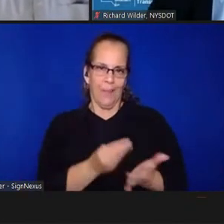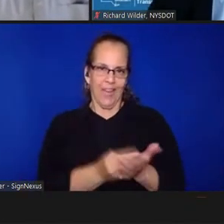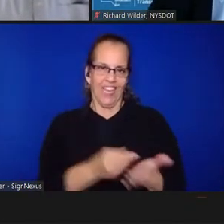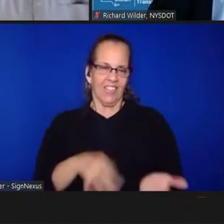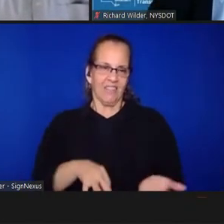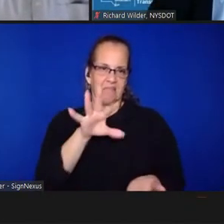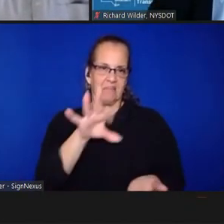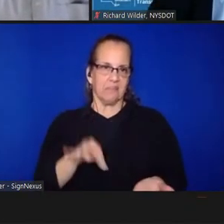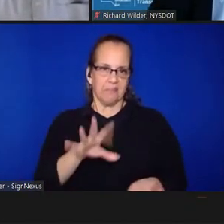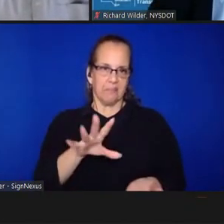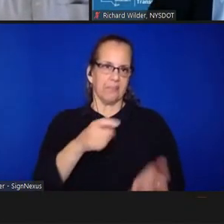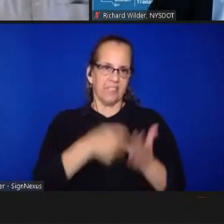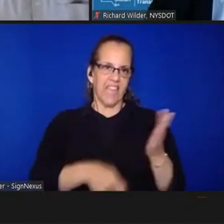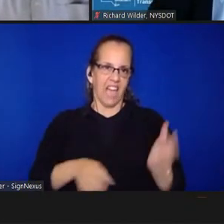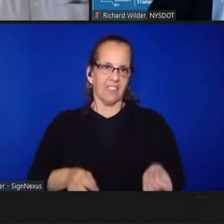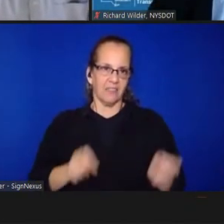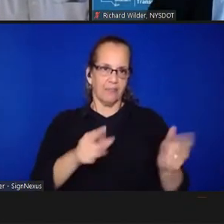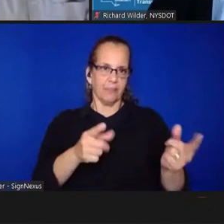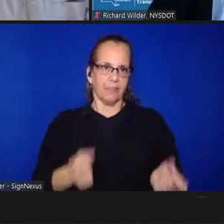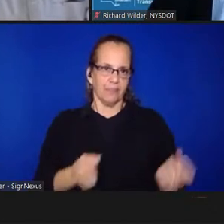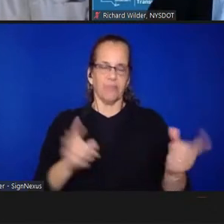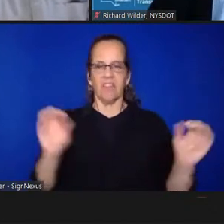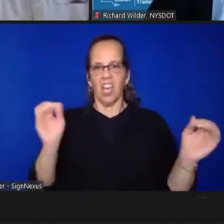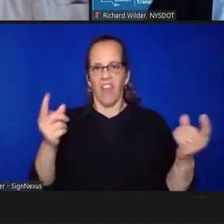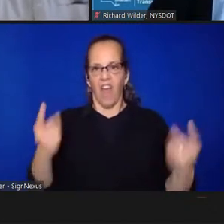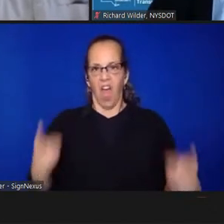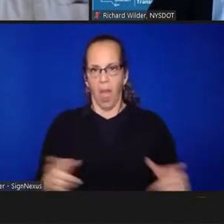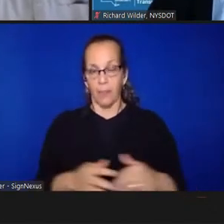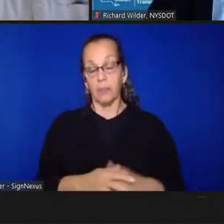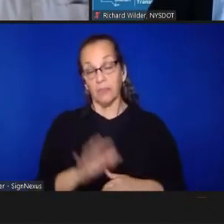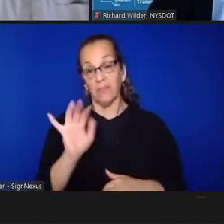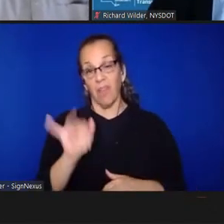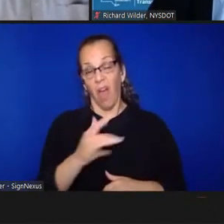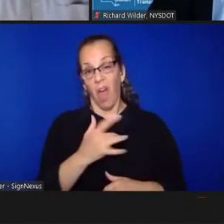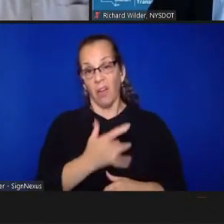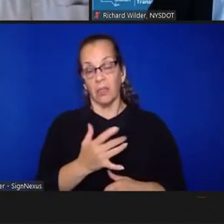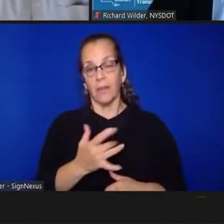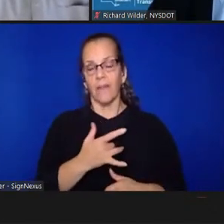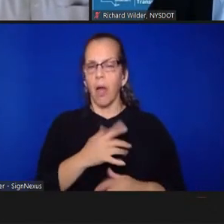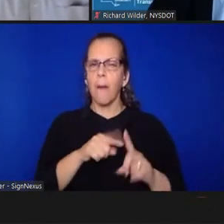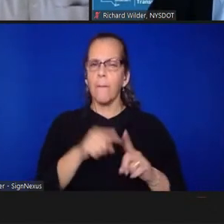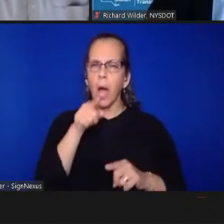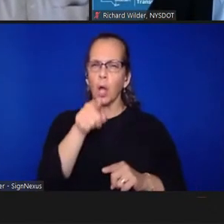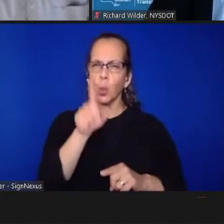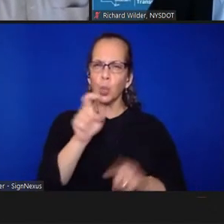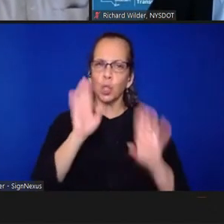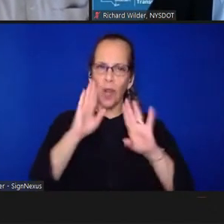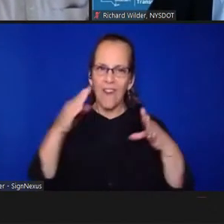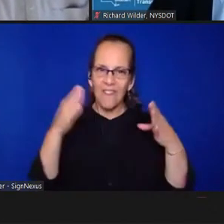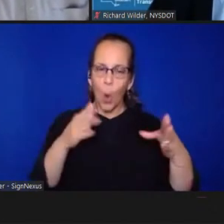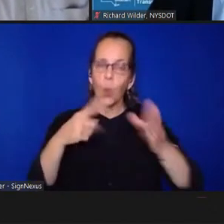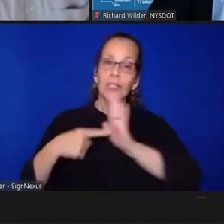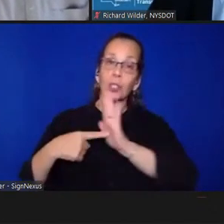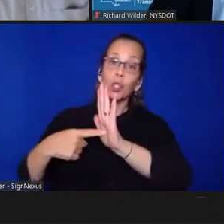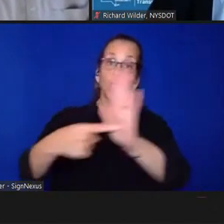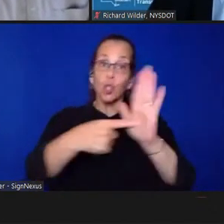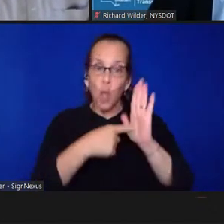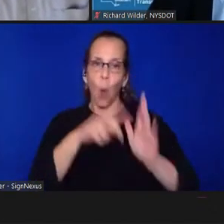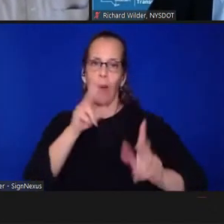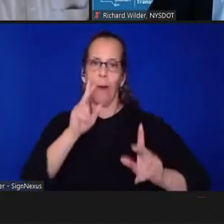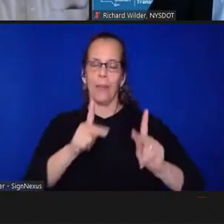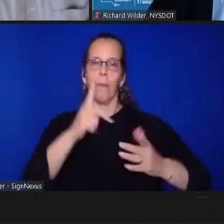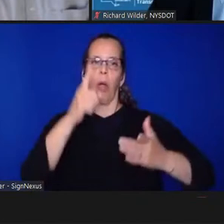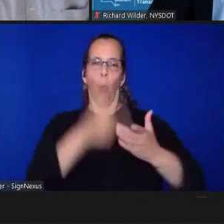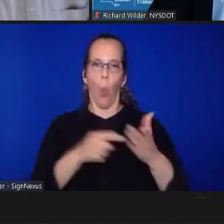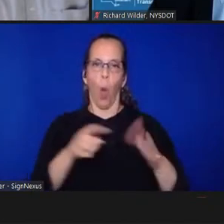we're paying to be administered and I think that you should focus in a campaign that shows people that the alternative to